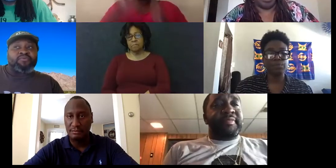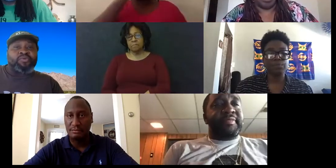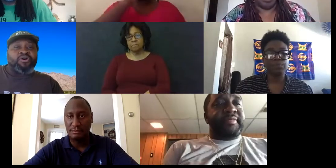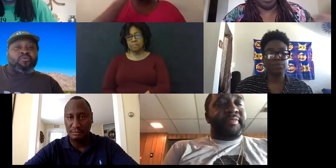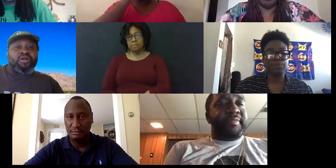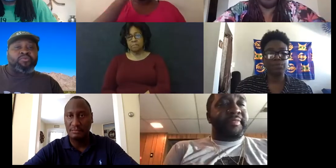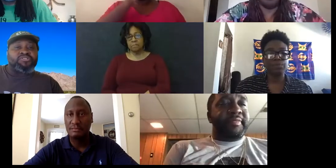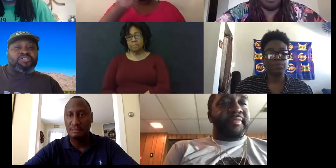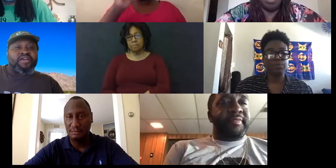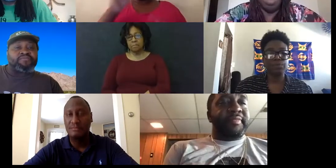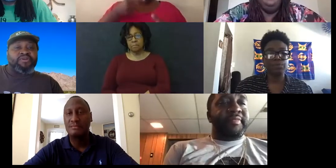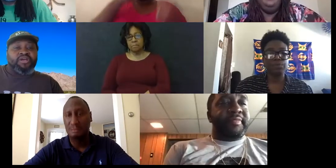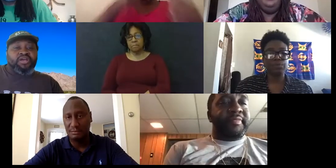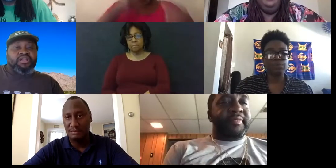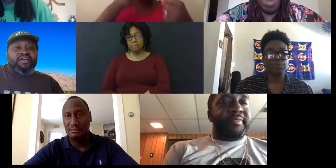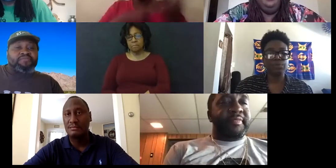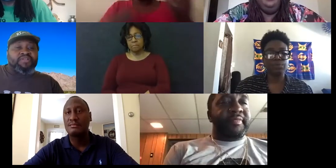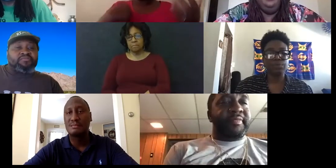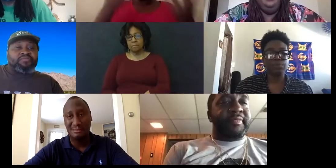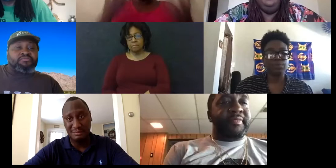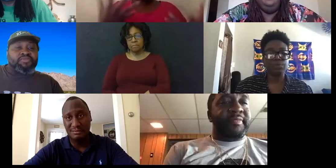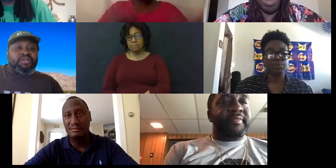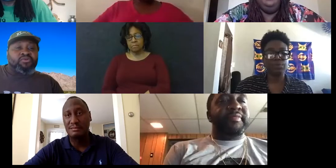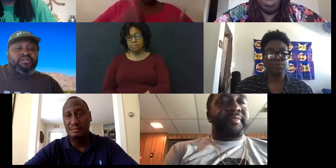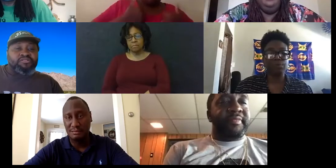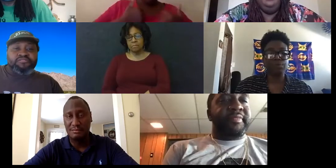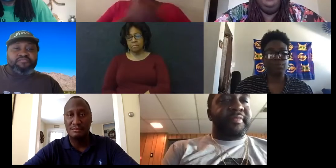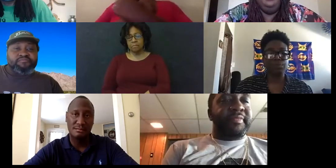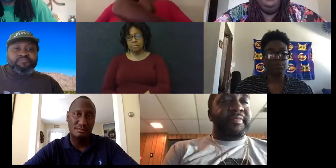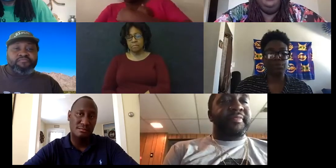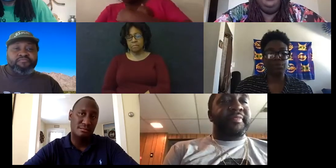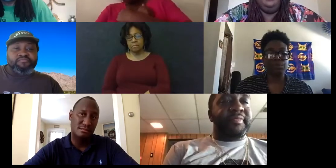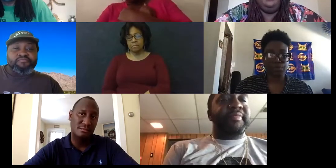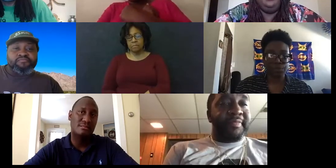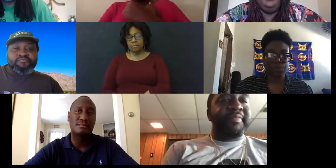have what we all want, which is a life and a life of love and greatness.